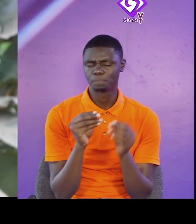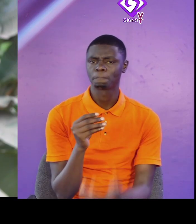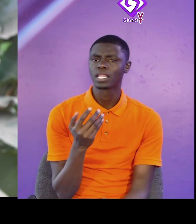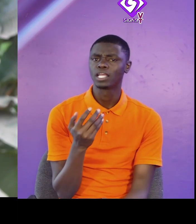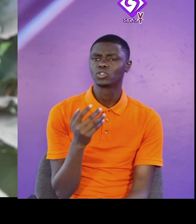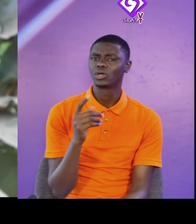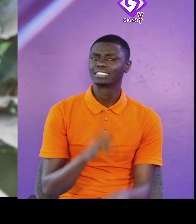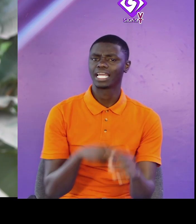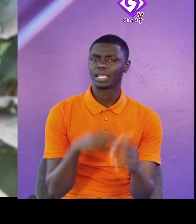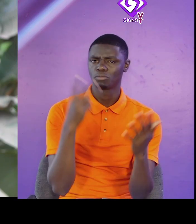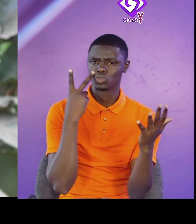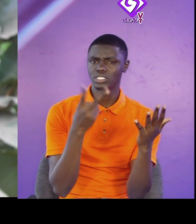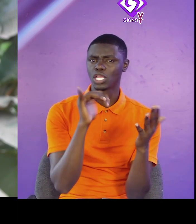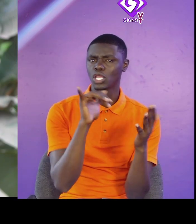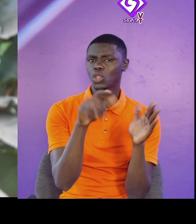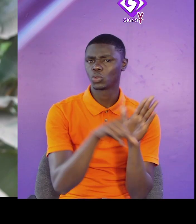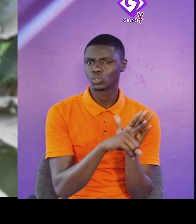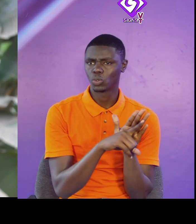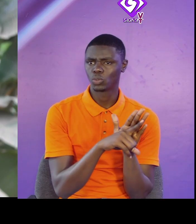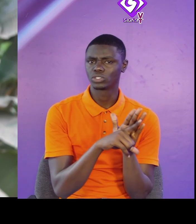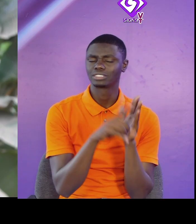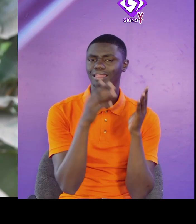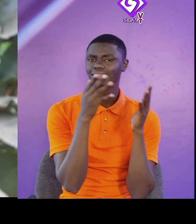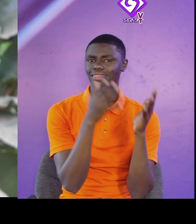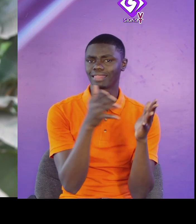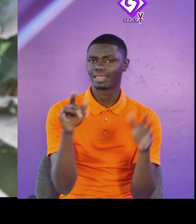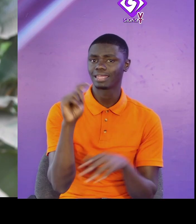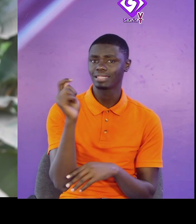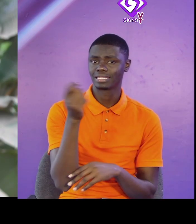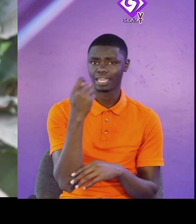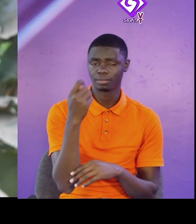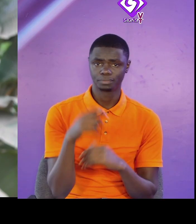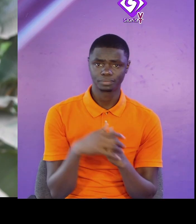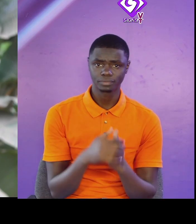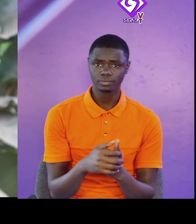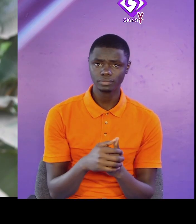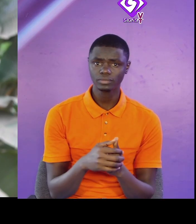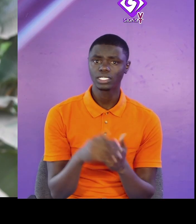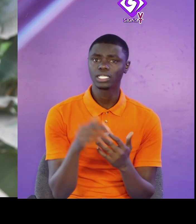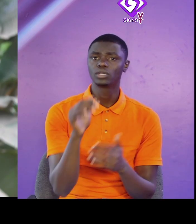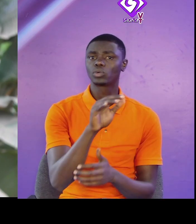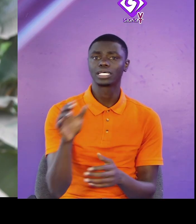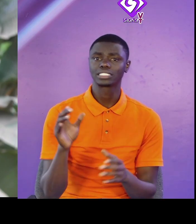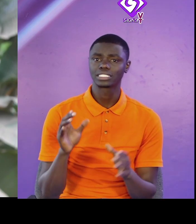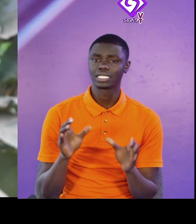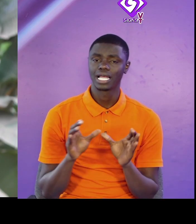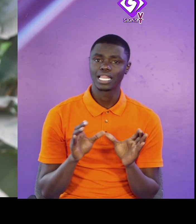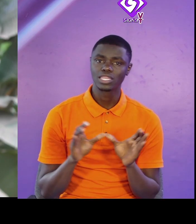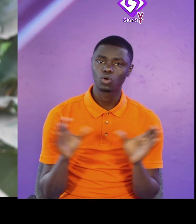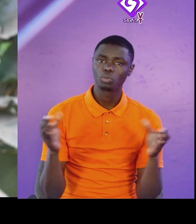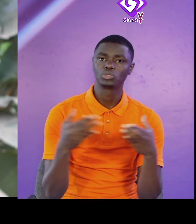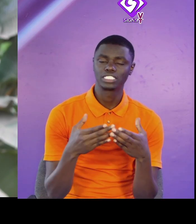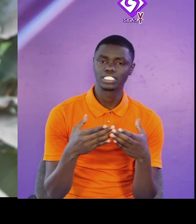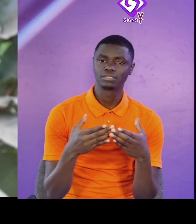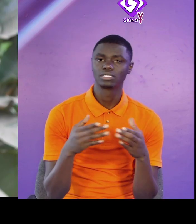you see such laws as well being in place, this does create a community and a nation that